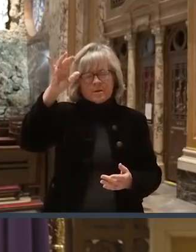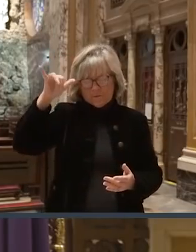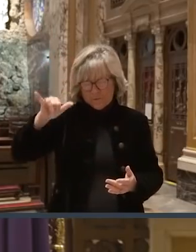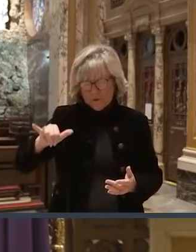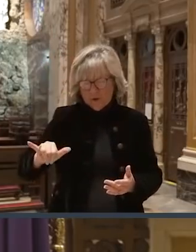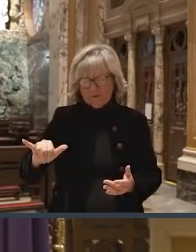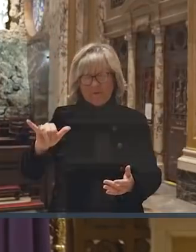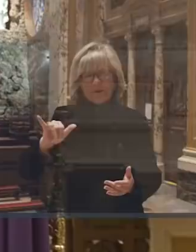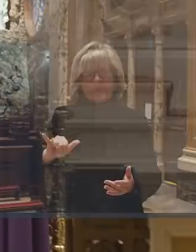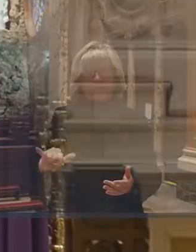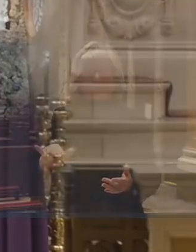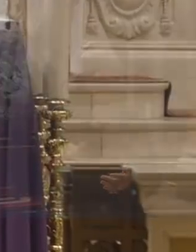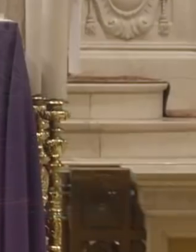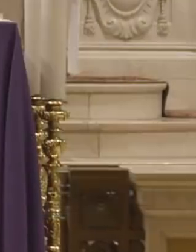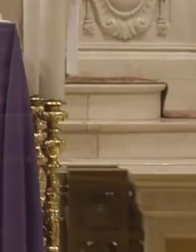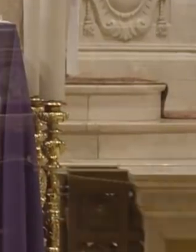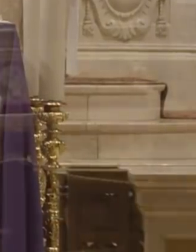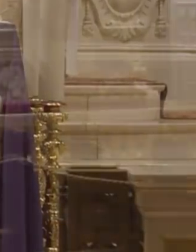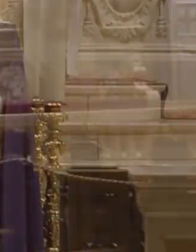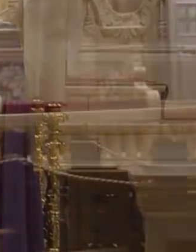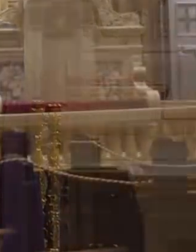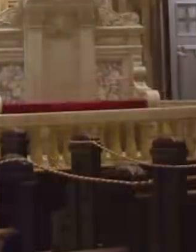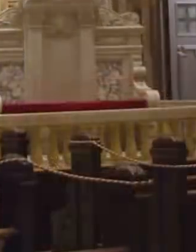ever. Amen.